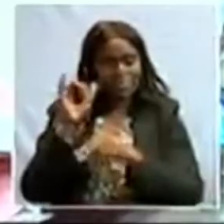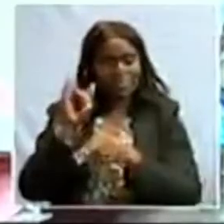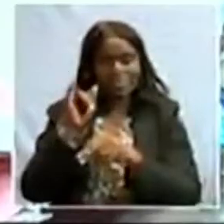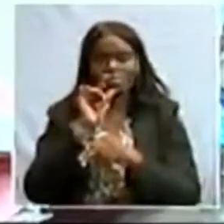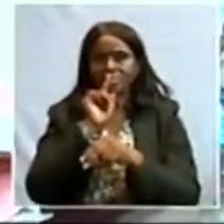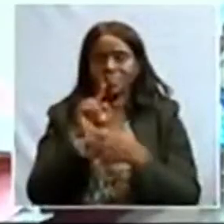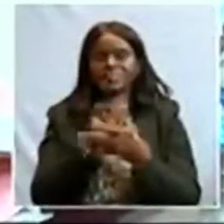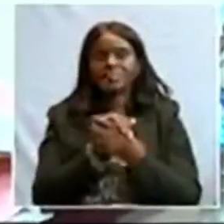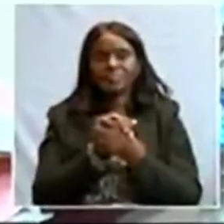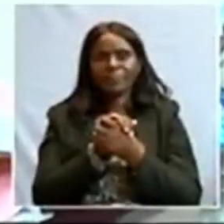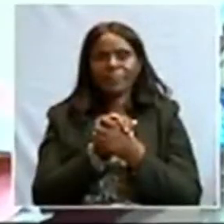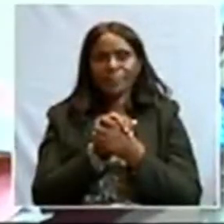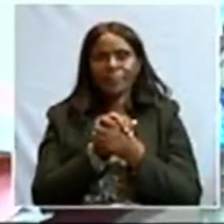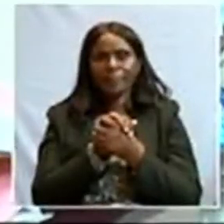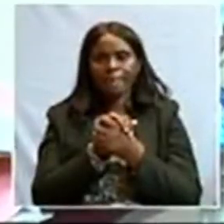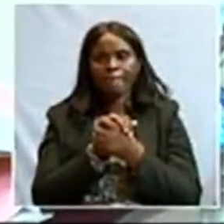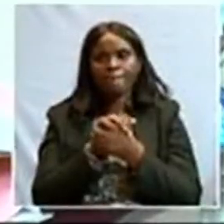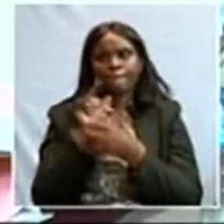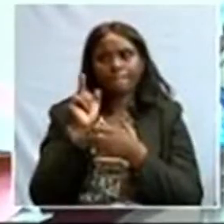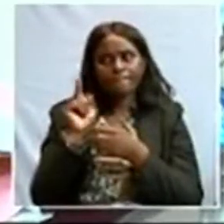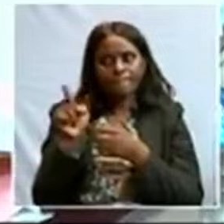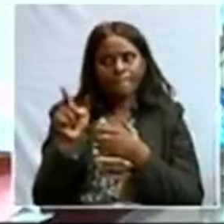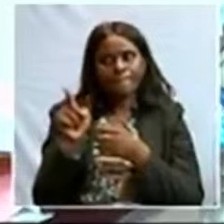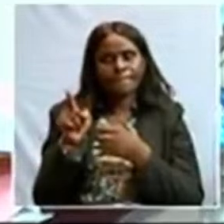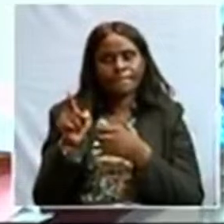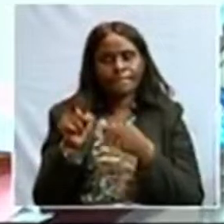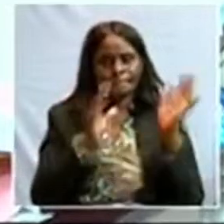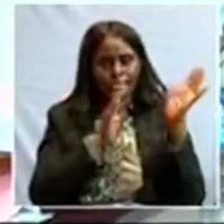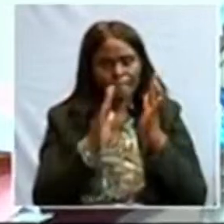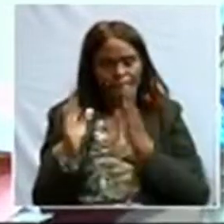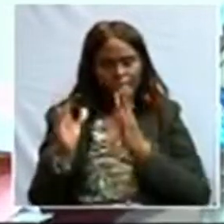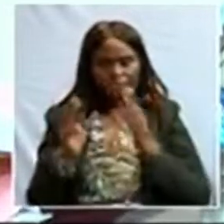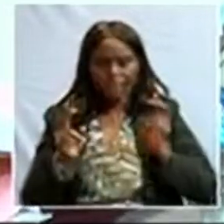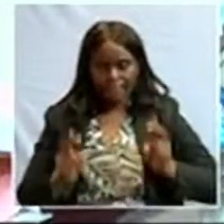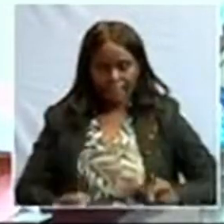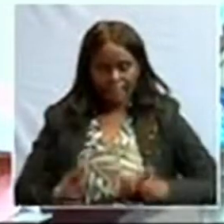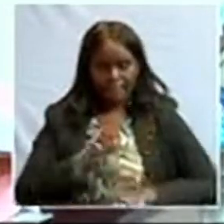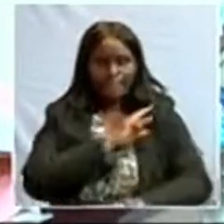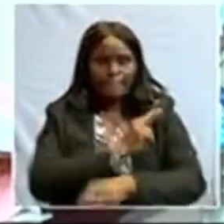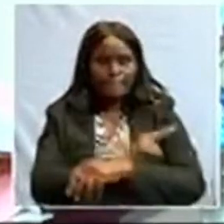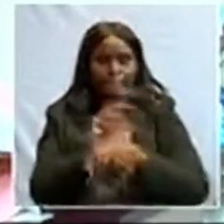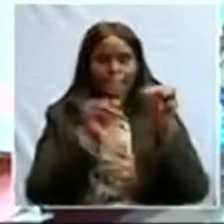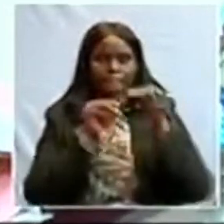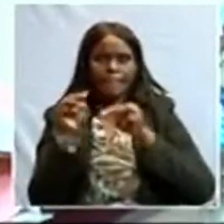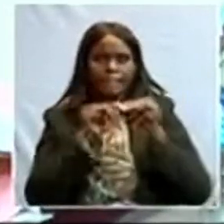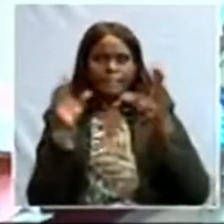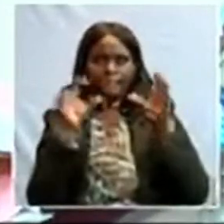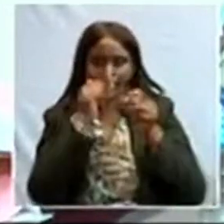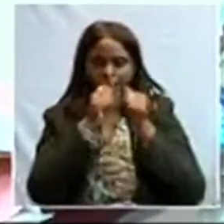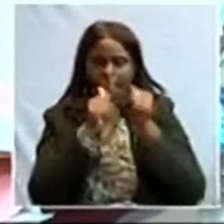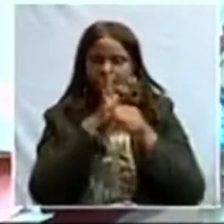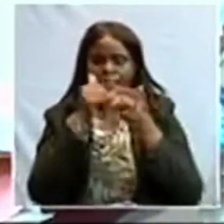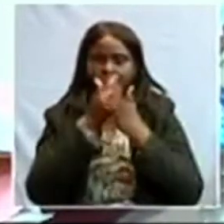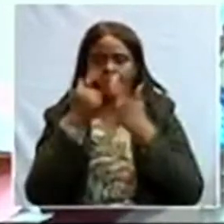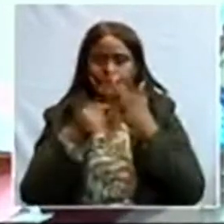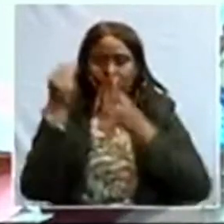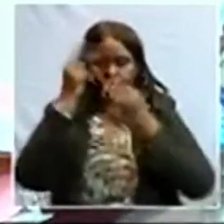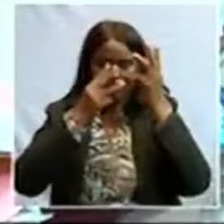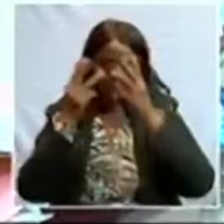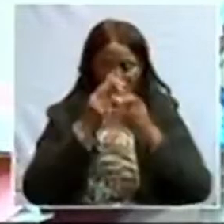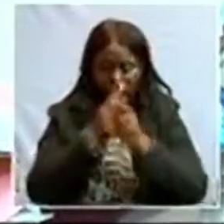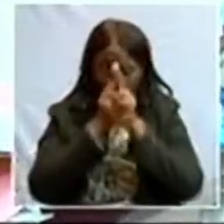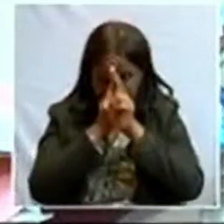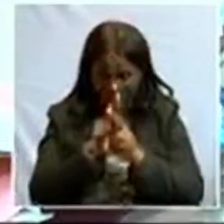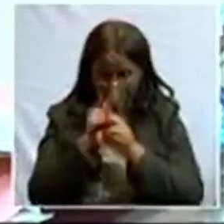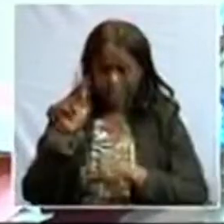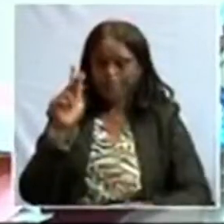that the response to set the human resource management committees was because of the concern that Honorable Cassandra is